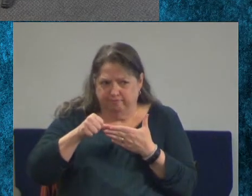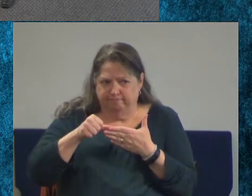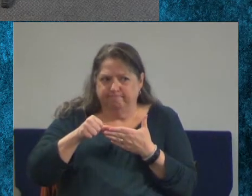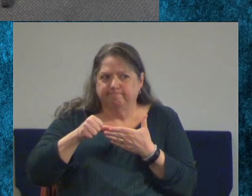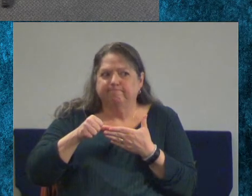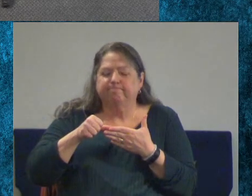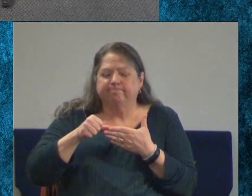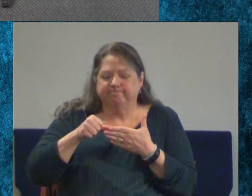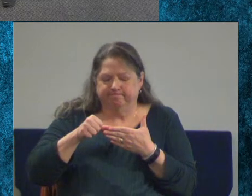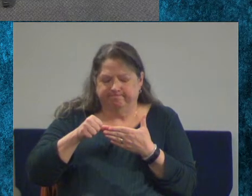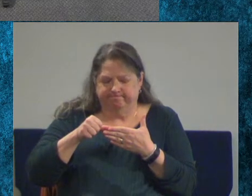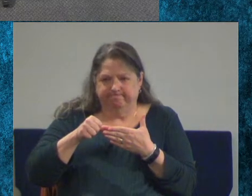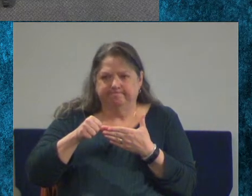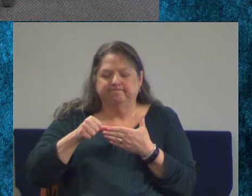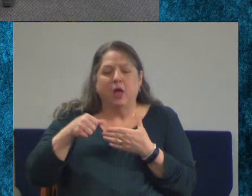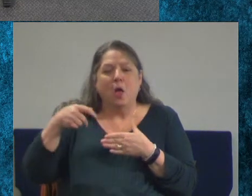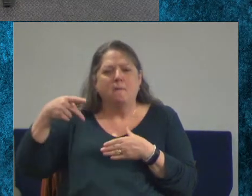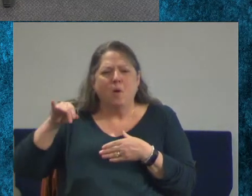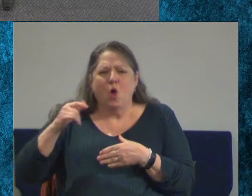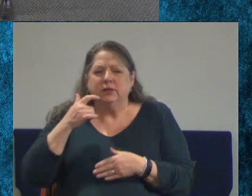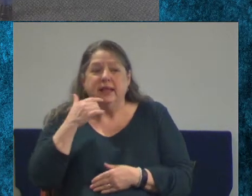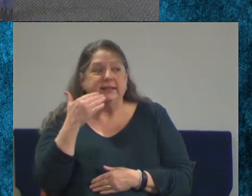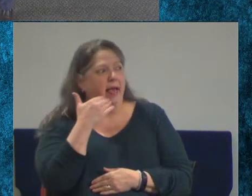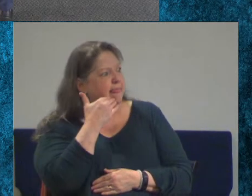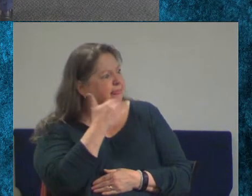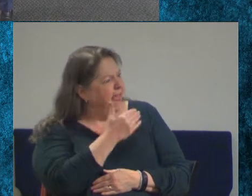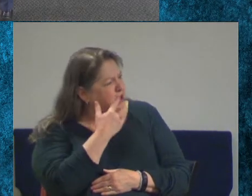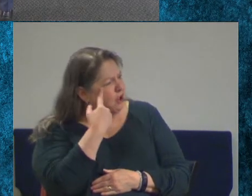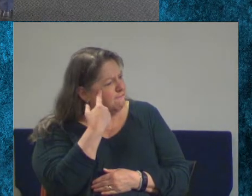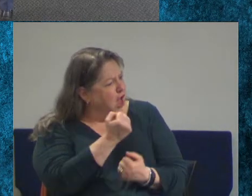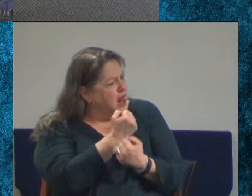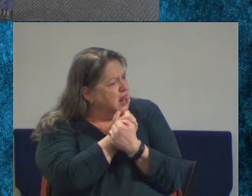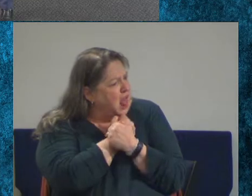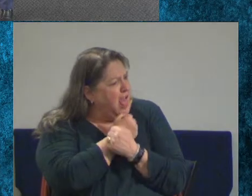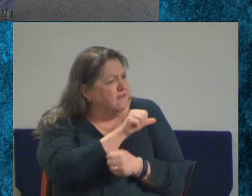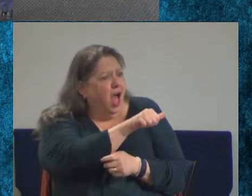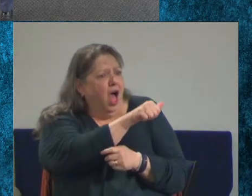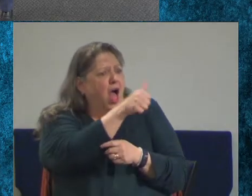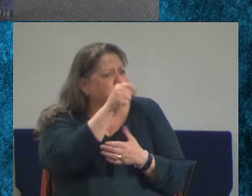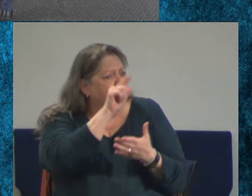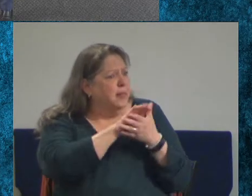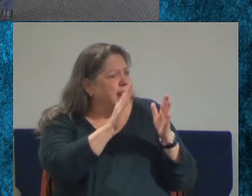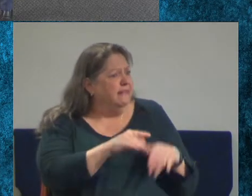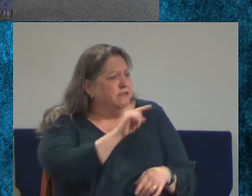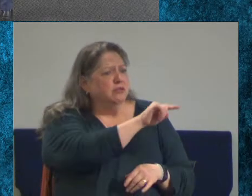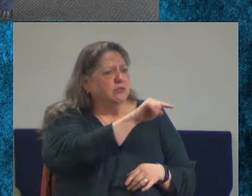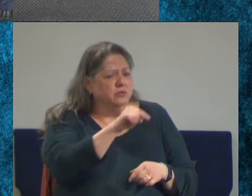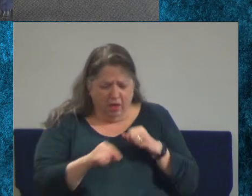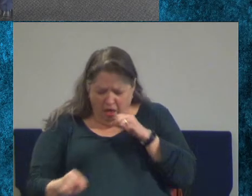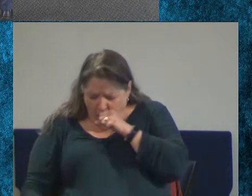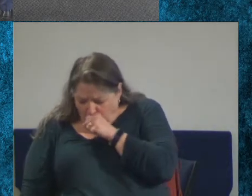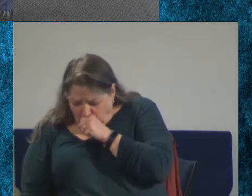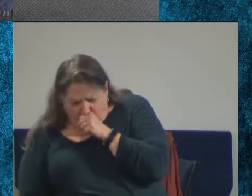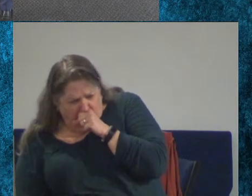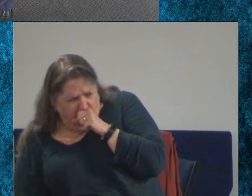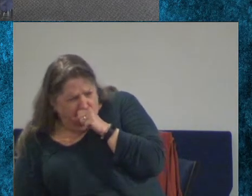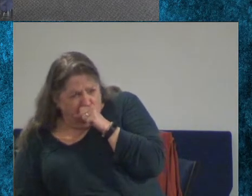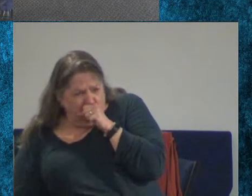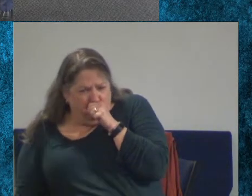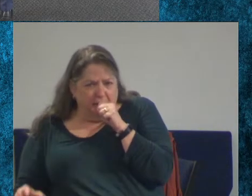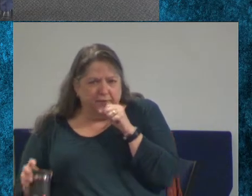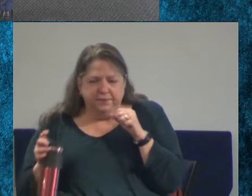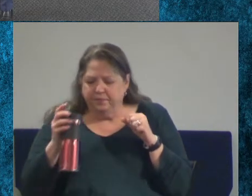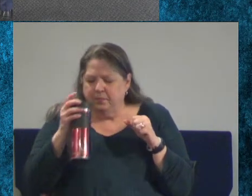am thankful for your love for the saints. Okay, notice the first point there. He says to him in verse 5, I am